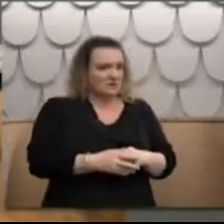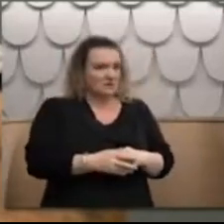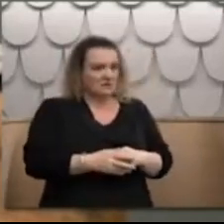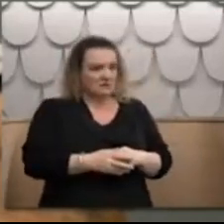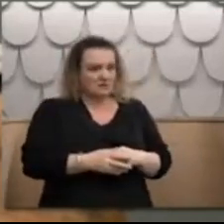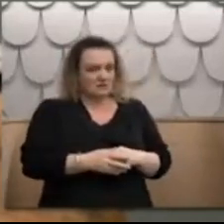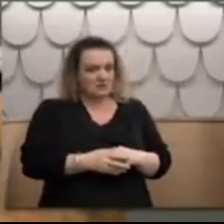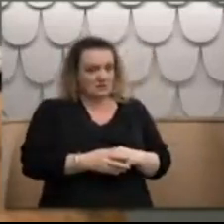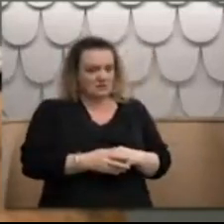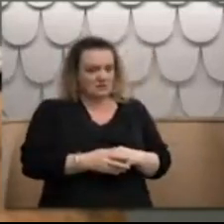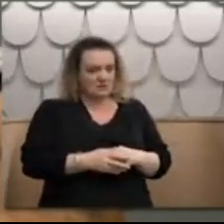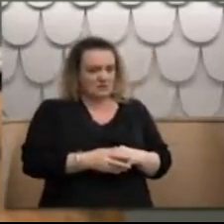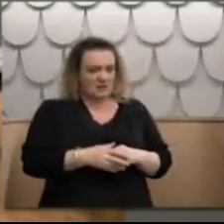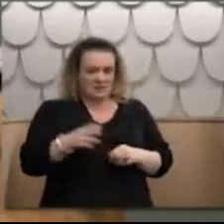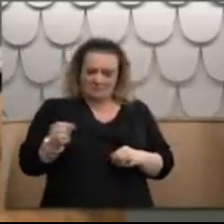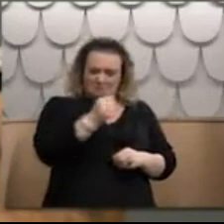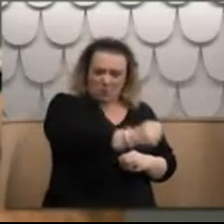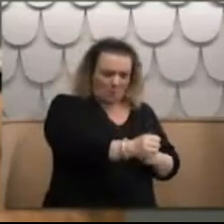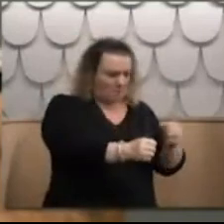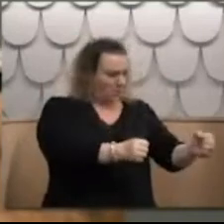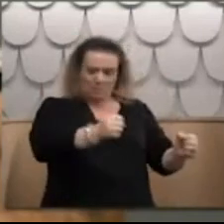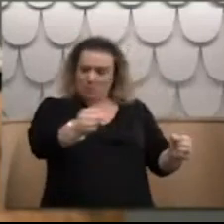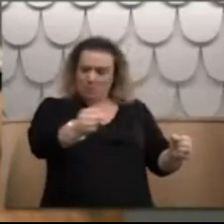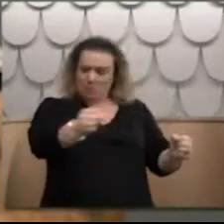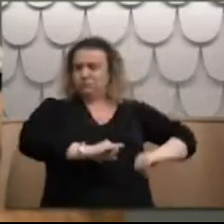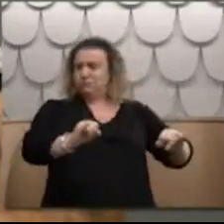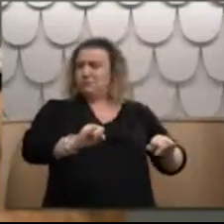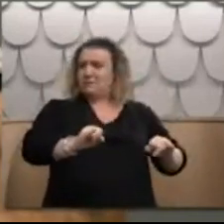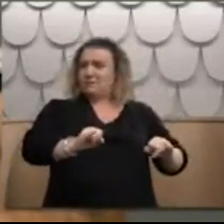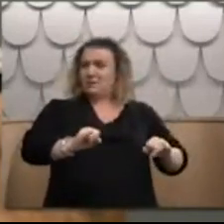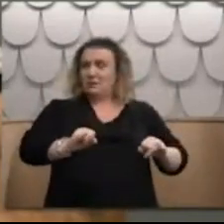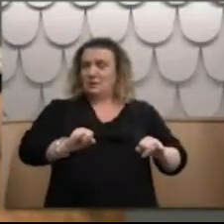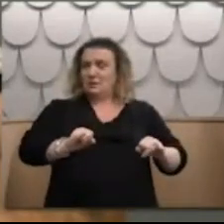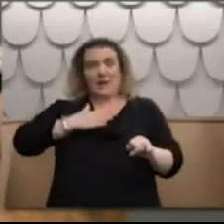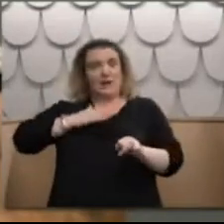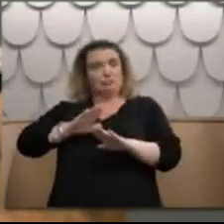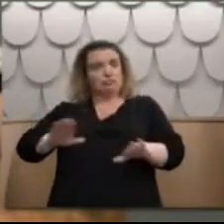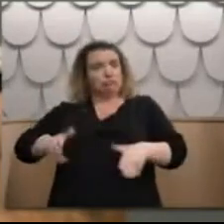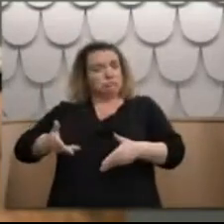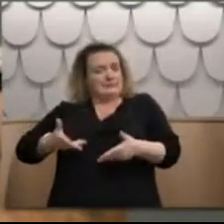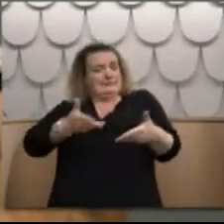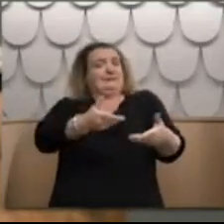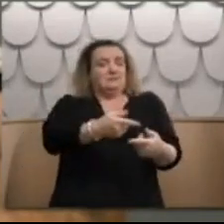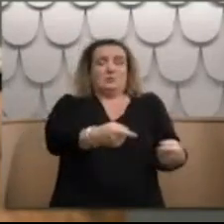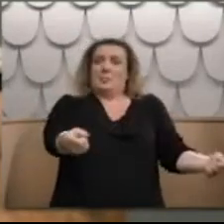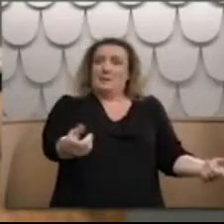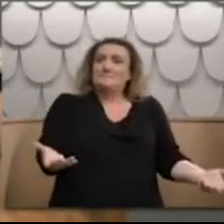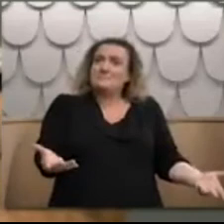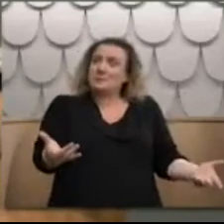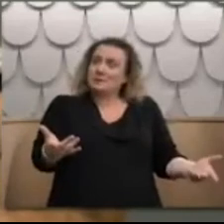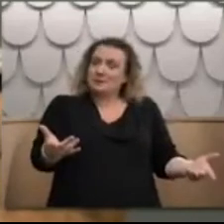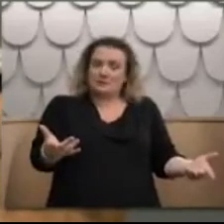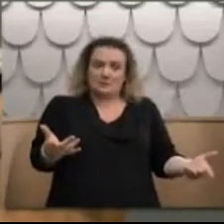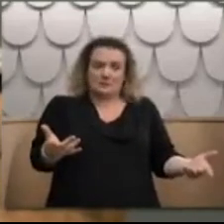authorities, because they allowed to do it. Because we sign our babies over to them. And they're allowed to do those sort of